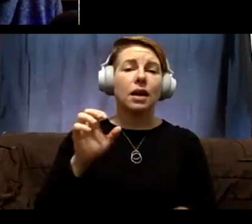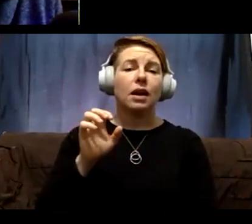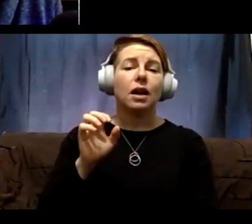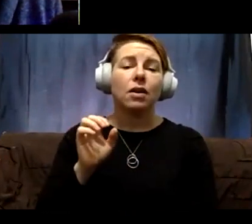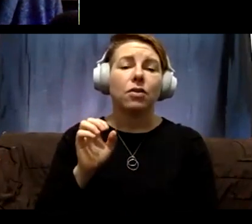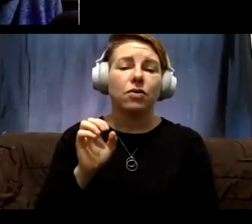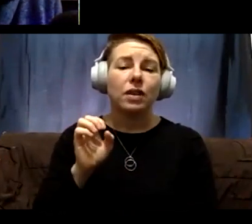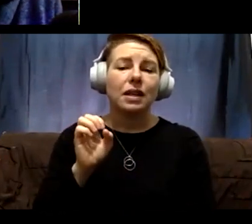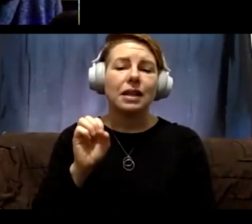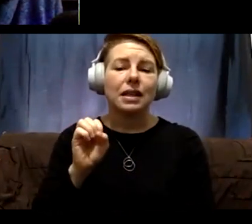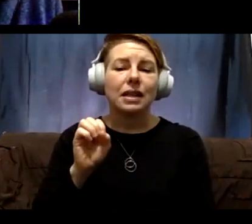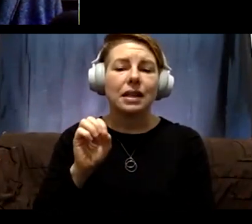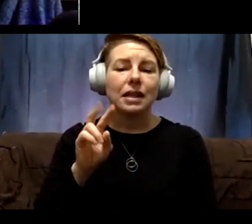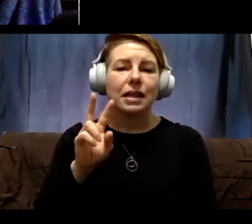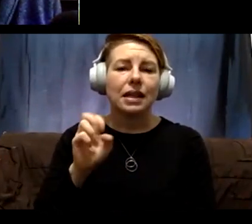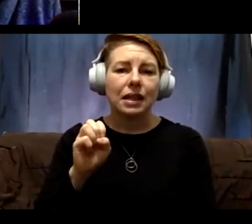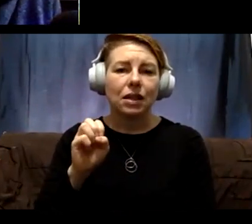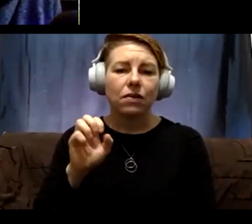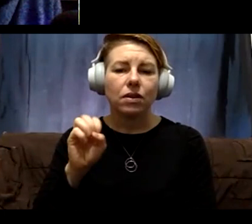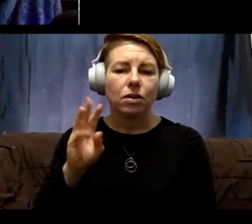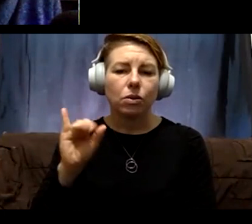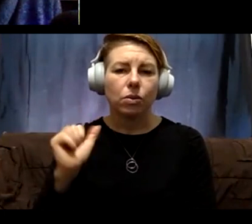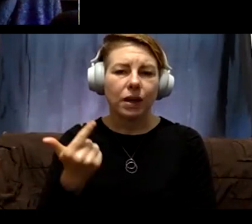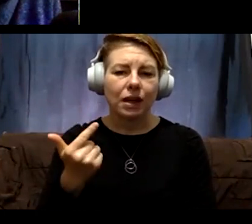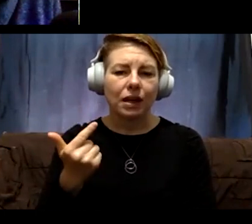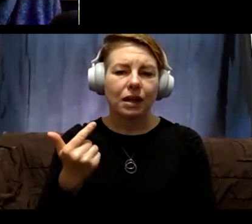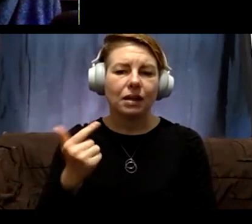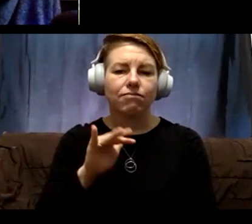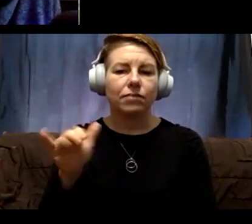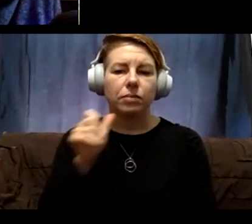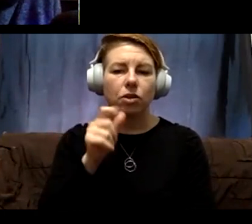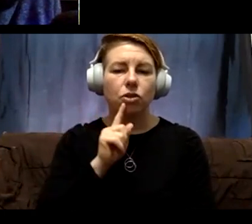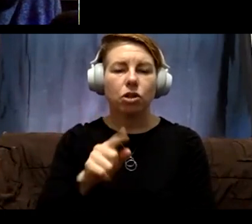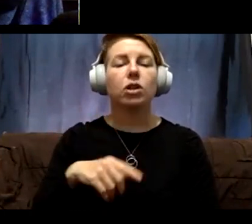actually. Electric Arches, but also most recently her collection